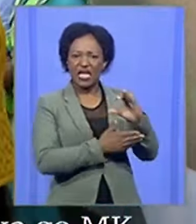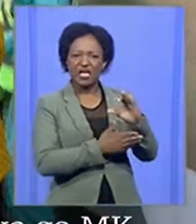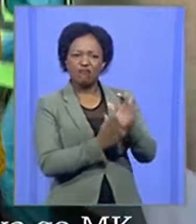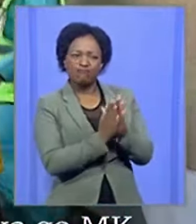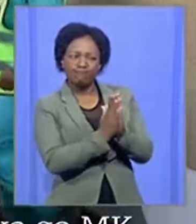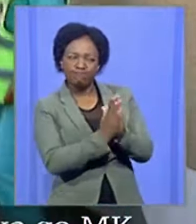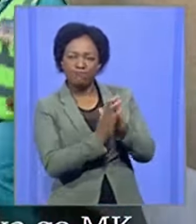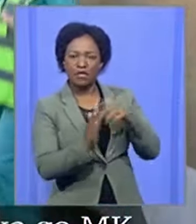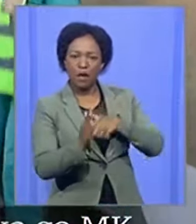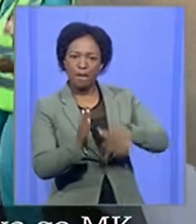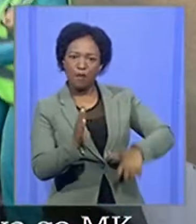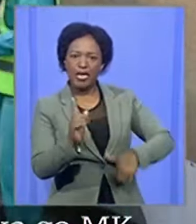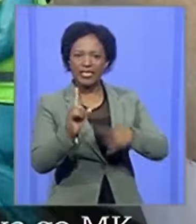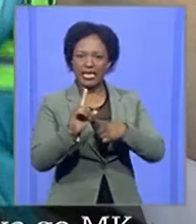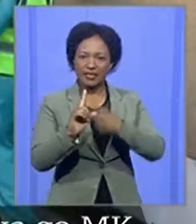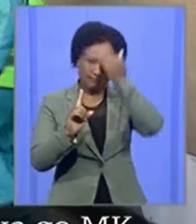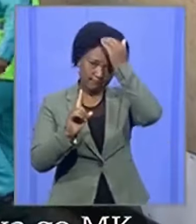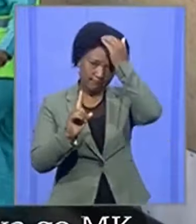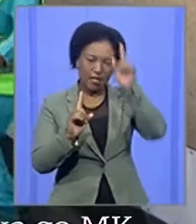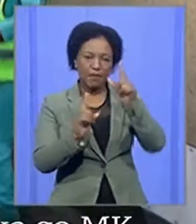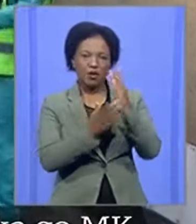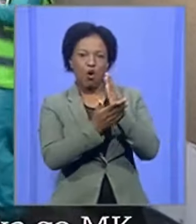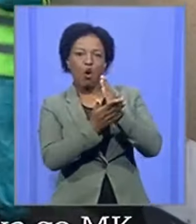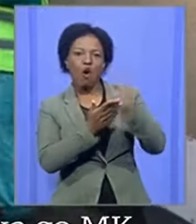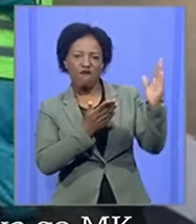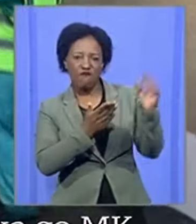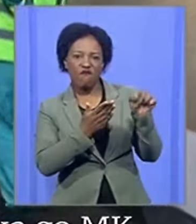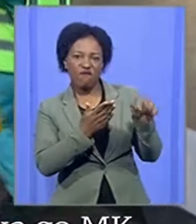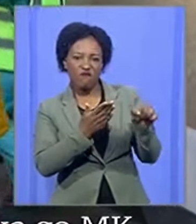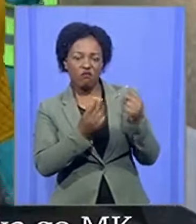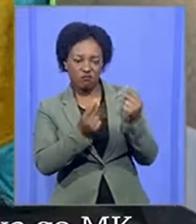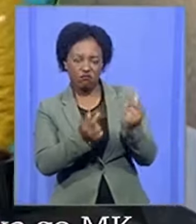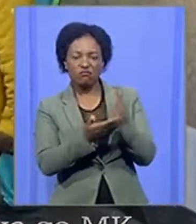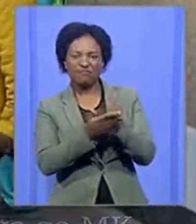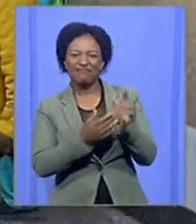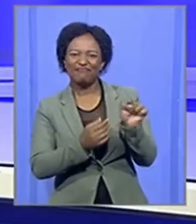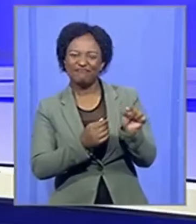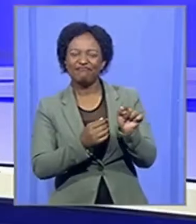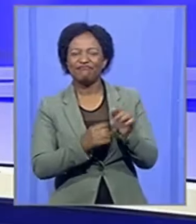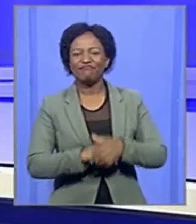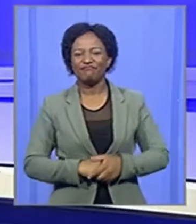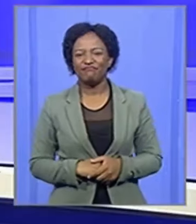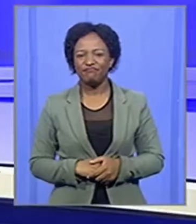gore mopresidente wa peleng Jacob Zuma a tloše maemong a gagwe ka ponyo ya leihlo.